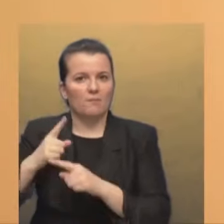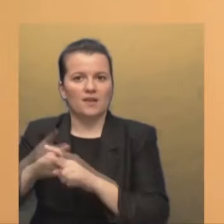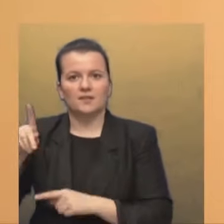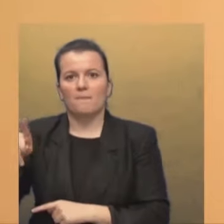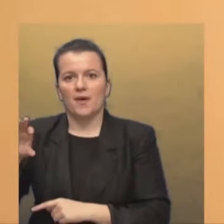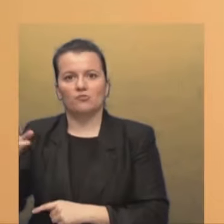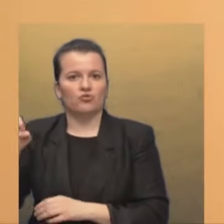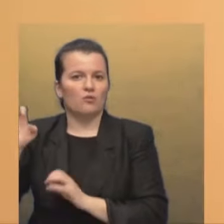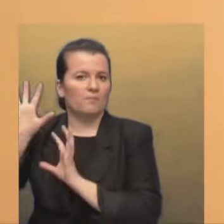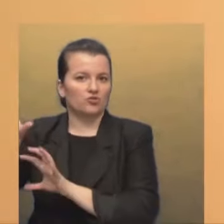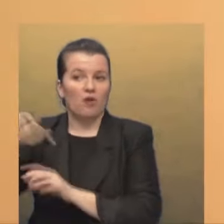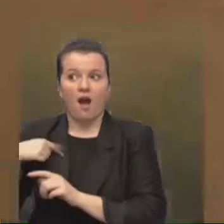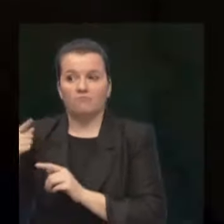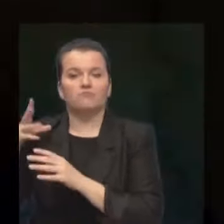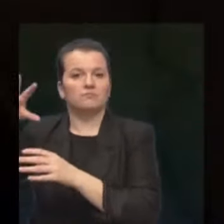of accounts